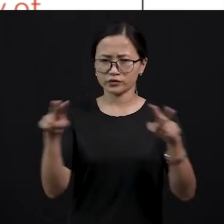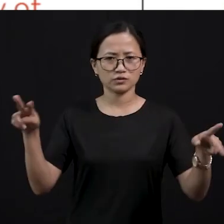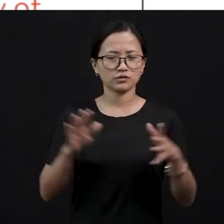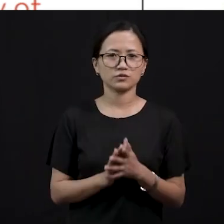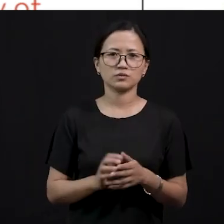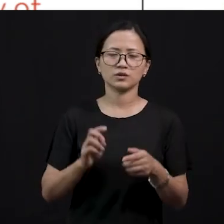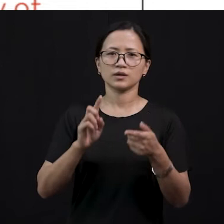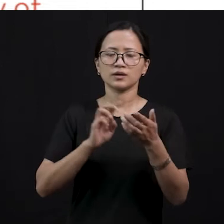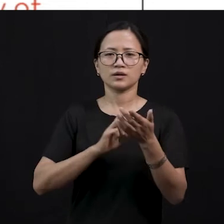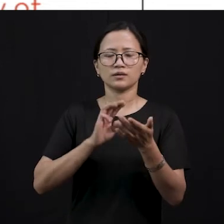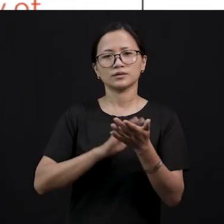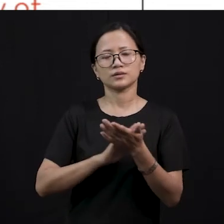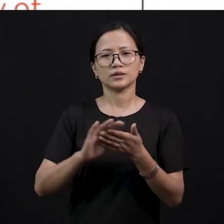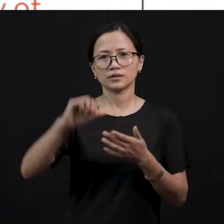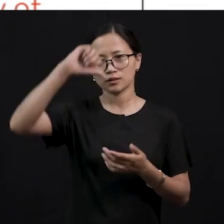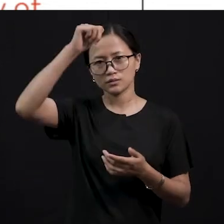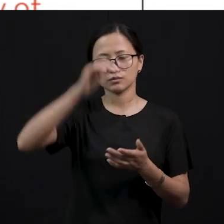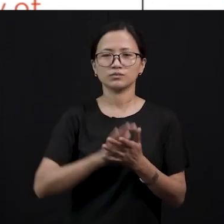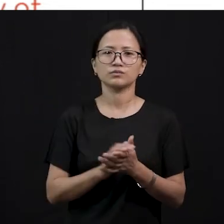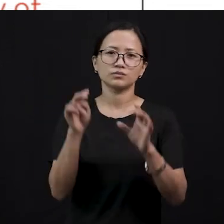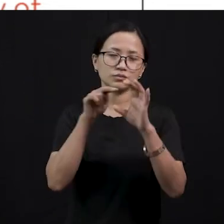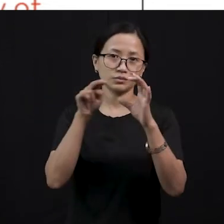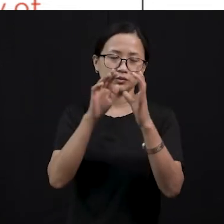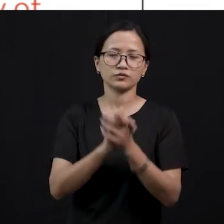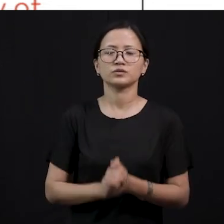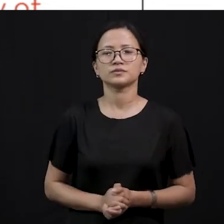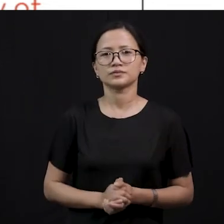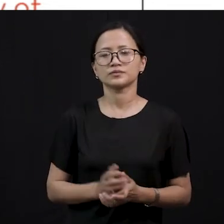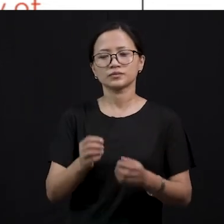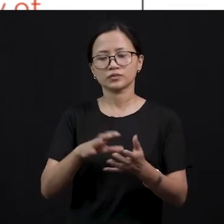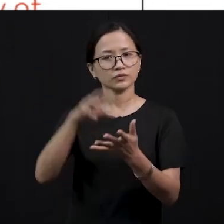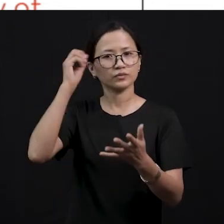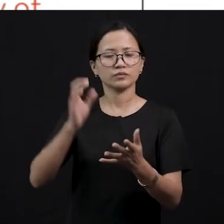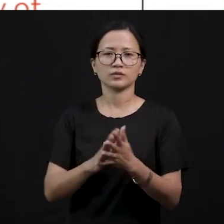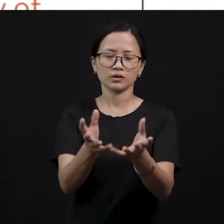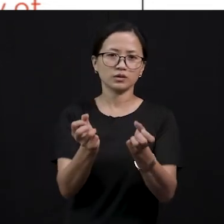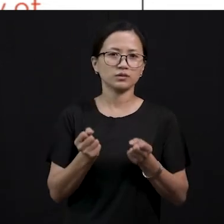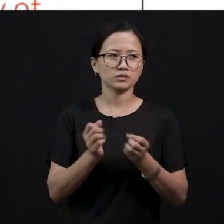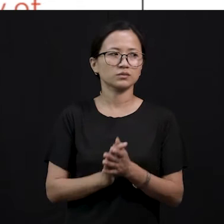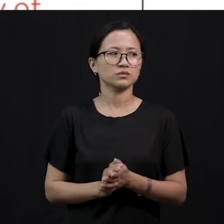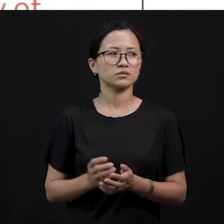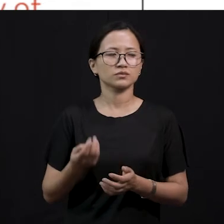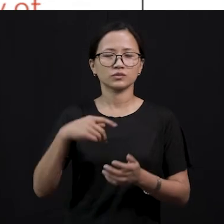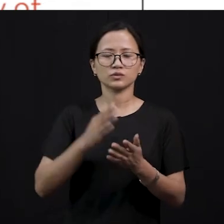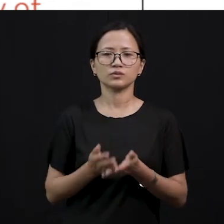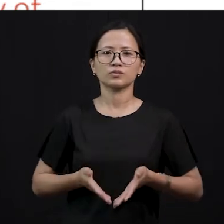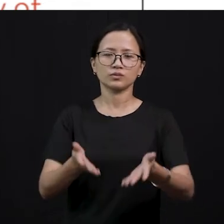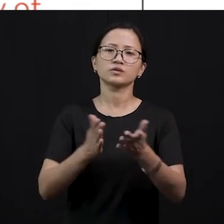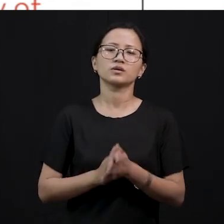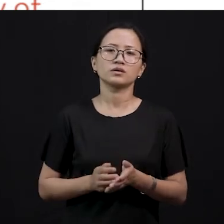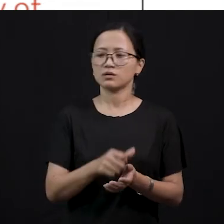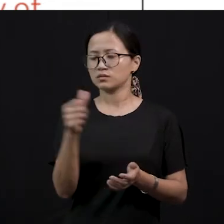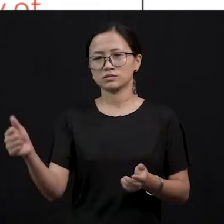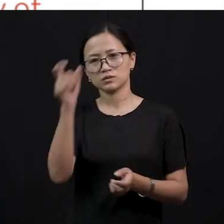Hindi movies that I have watched. So this is the diversity of expression. So we learn to accept the way the other person is